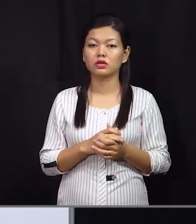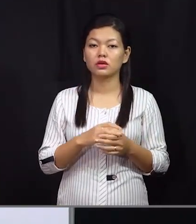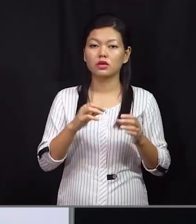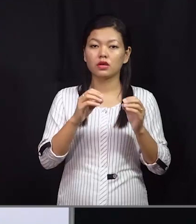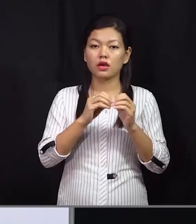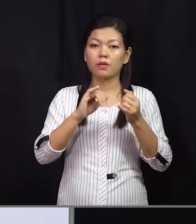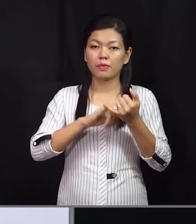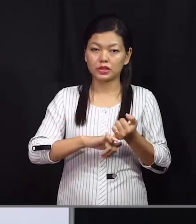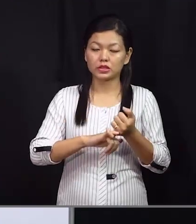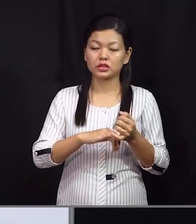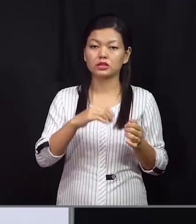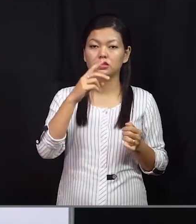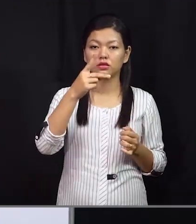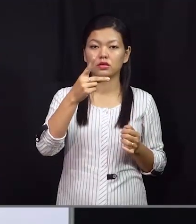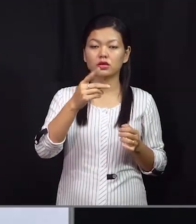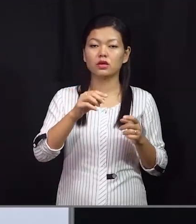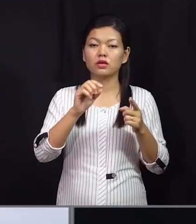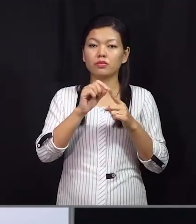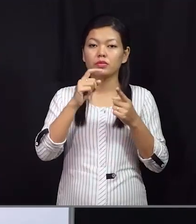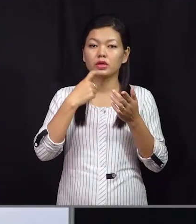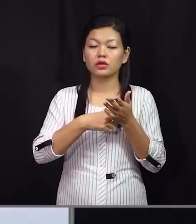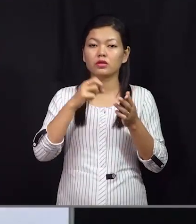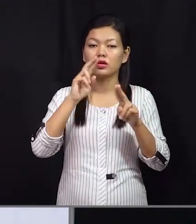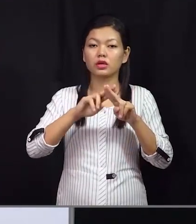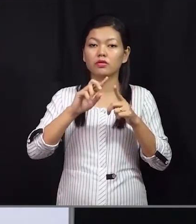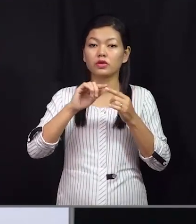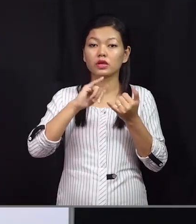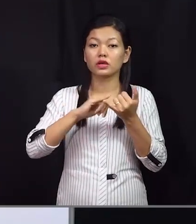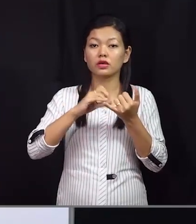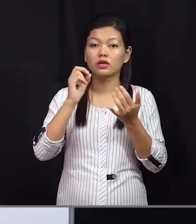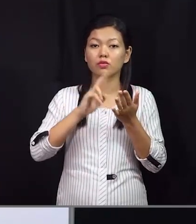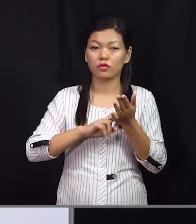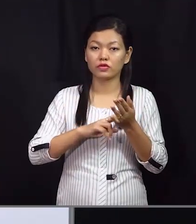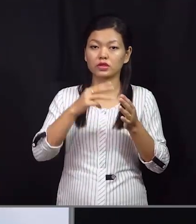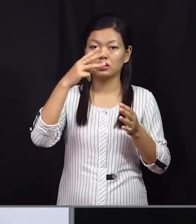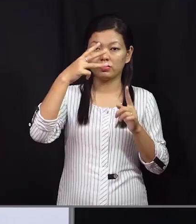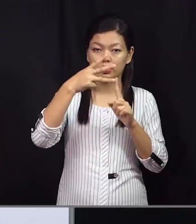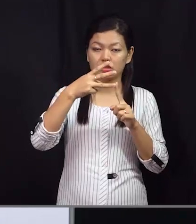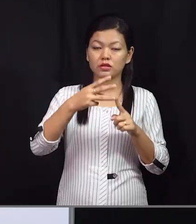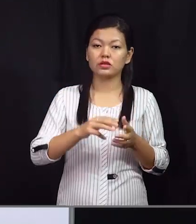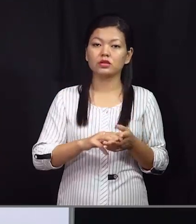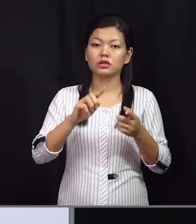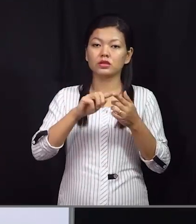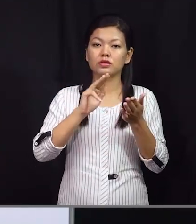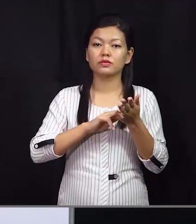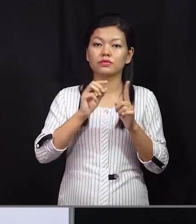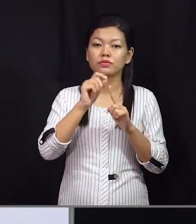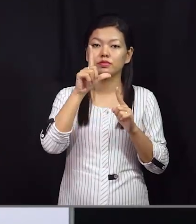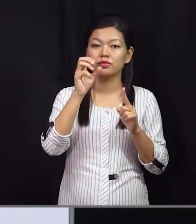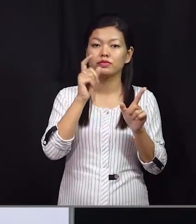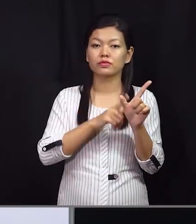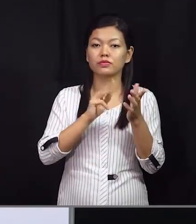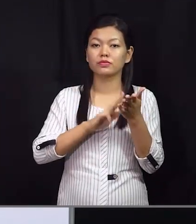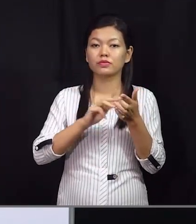business, profession, and employment. Okay, I have written here, presented here in the chart.